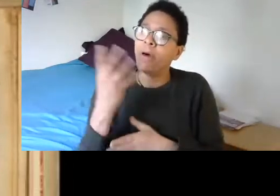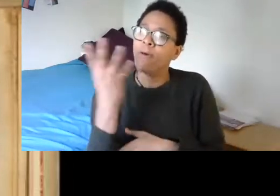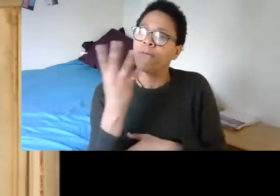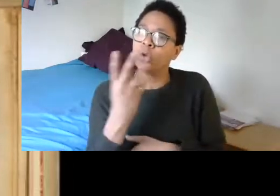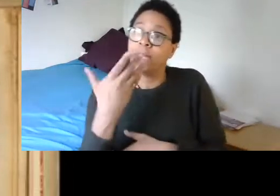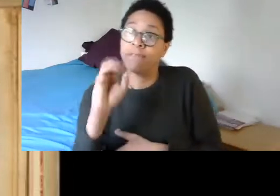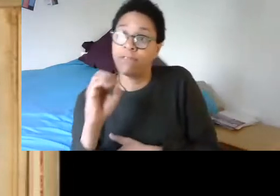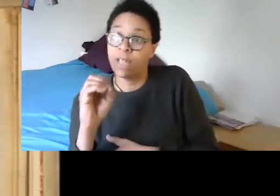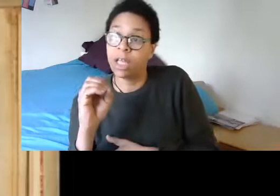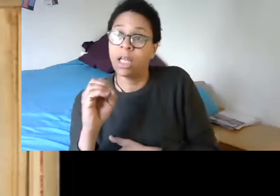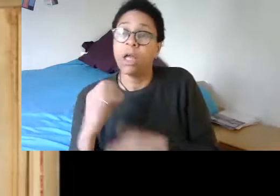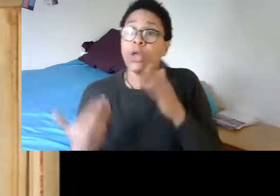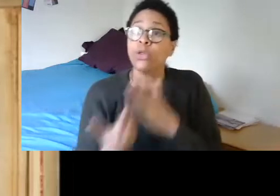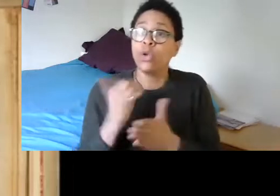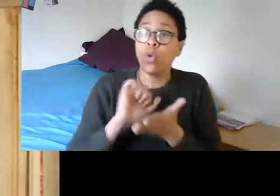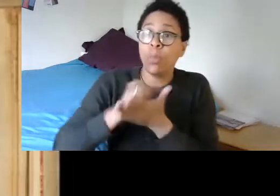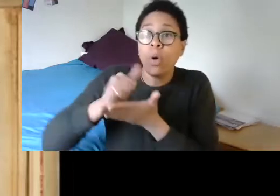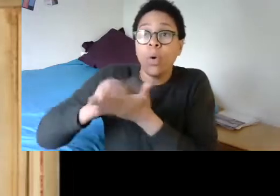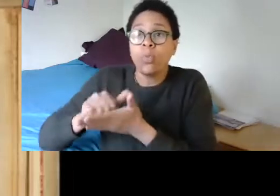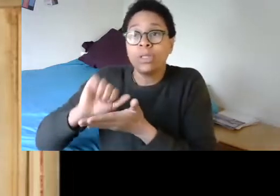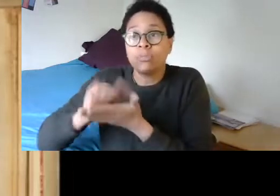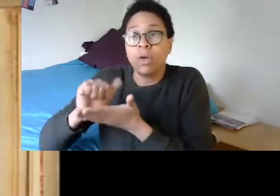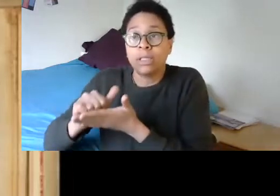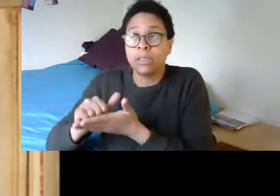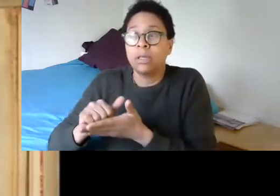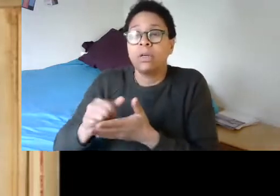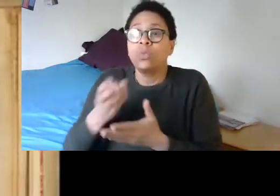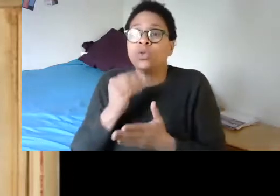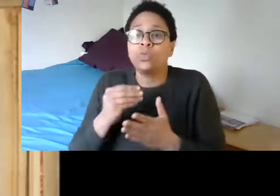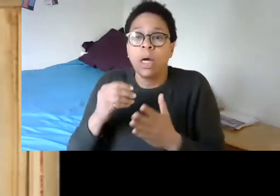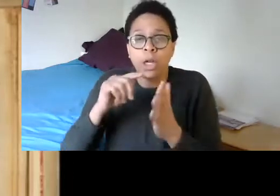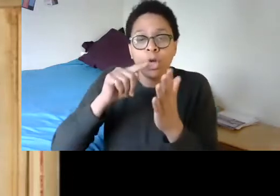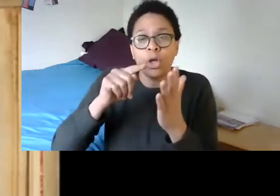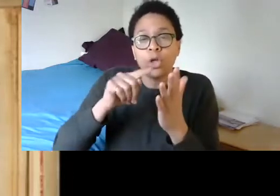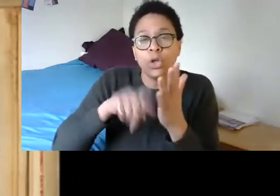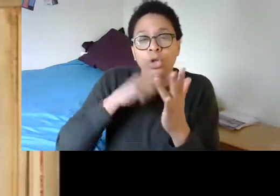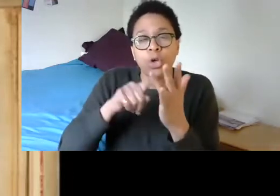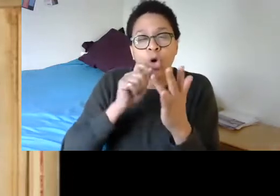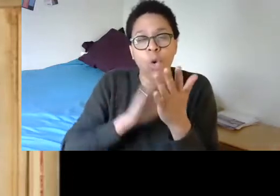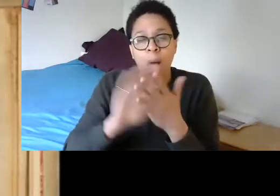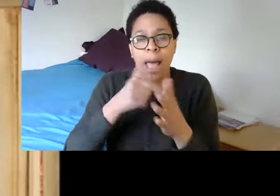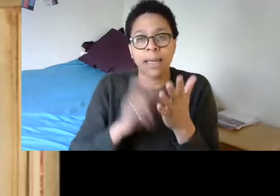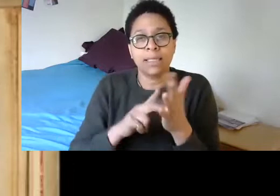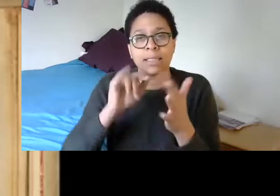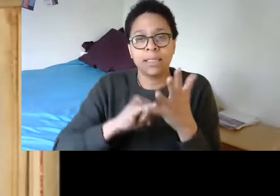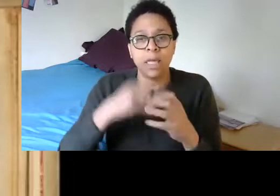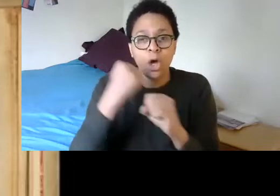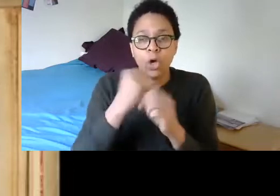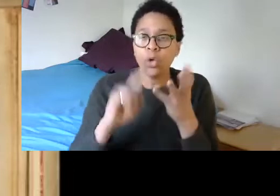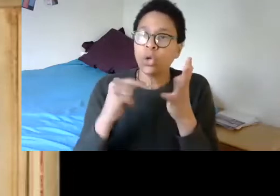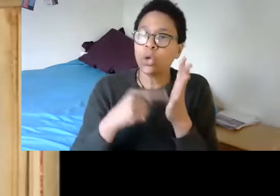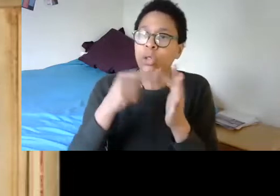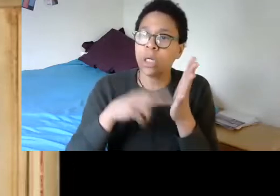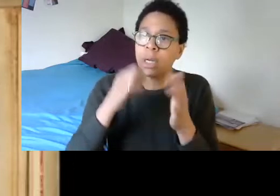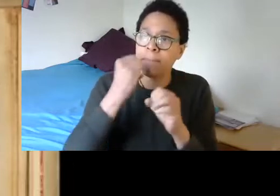printing press was first used by Johannes Gutenberg in Germany. Printing soon spread across Europe, with the first printing